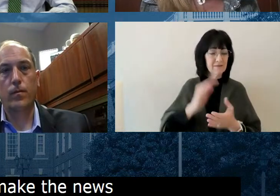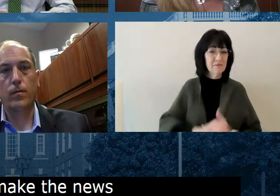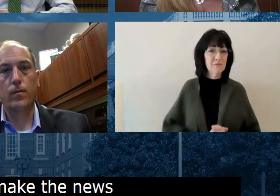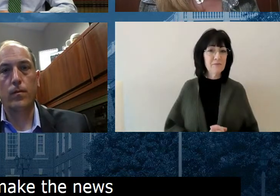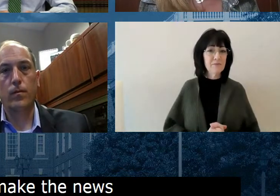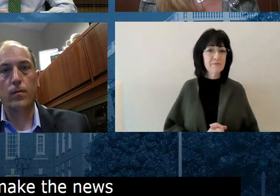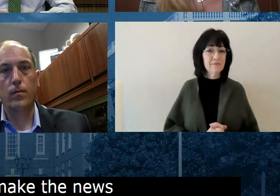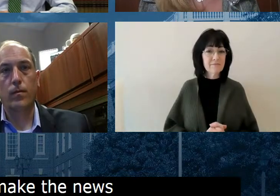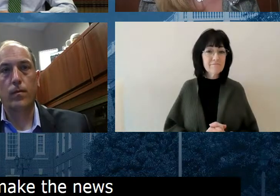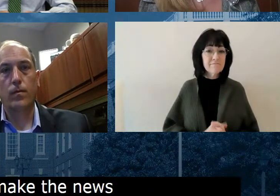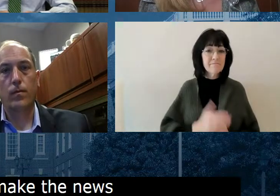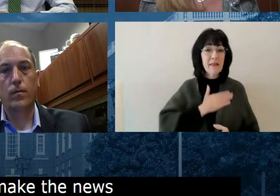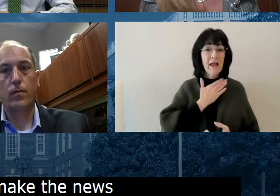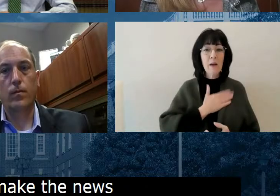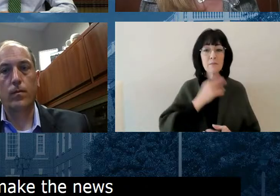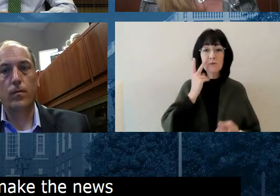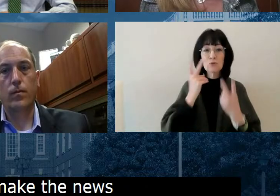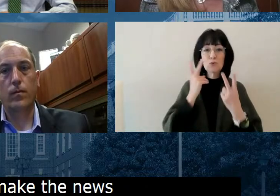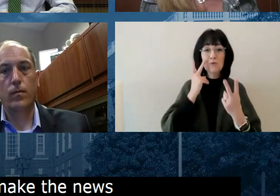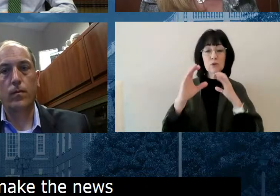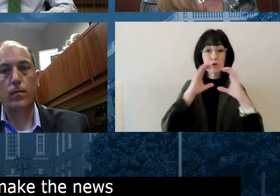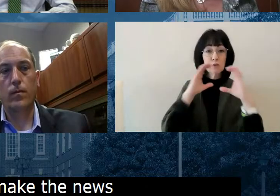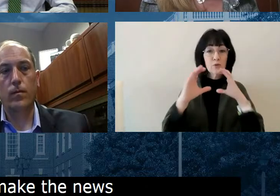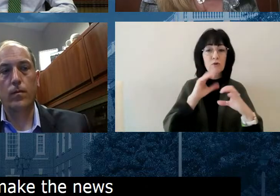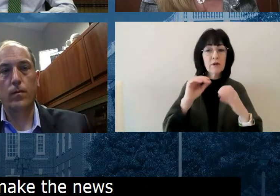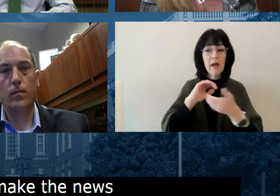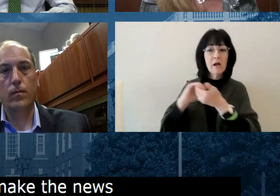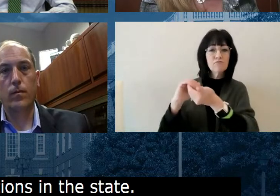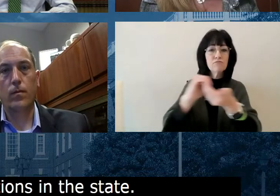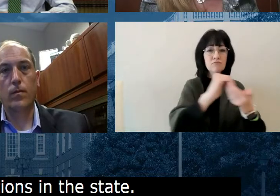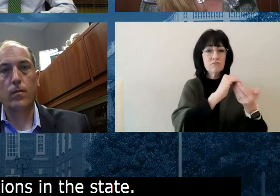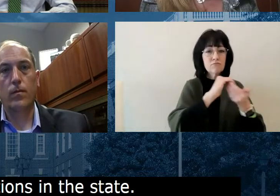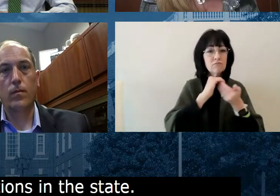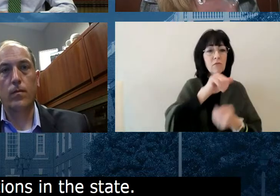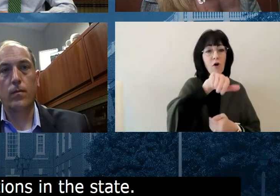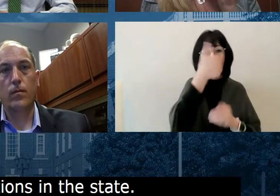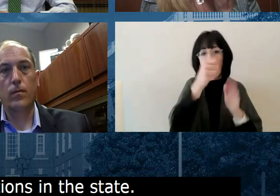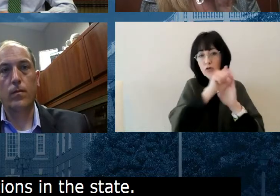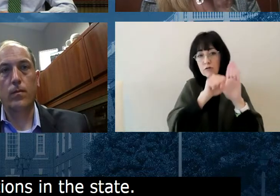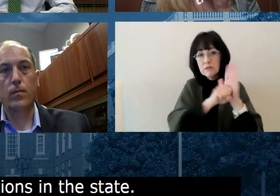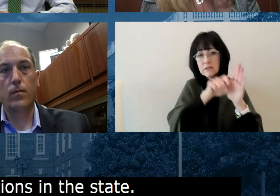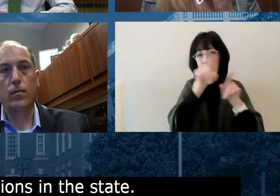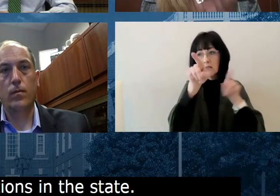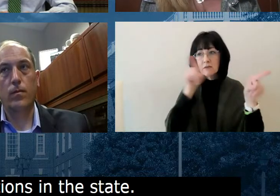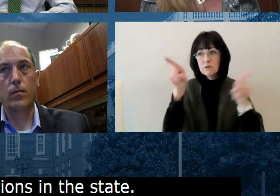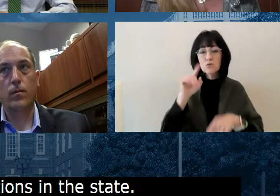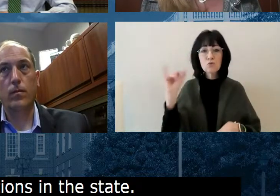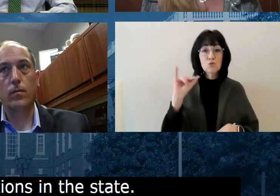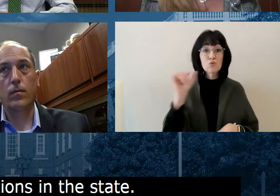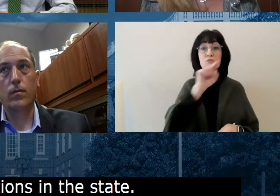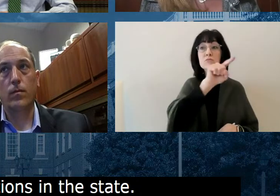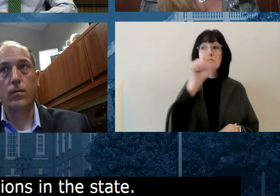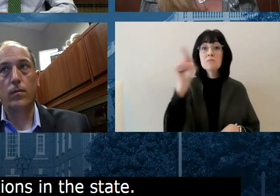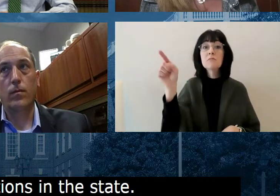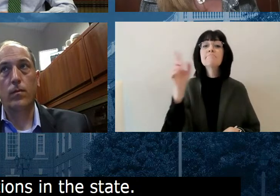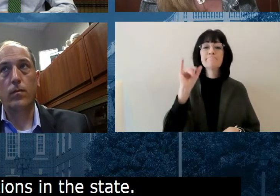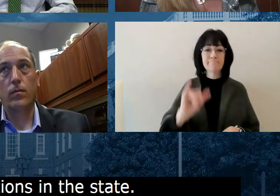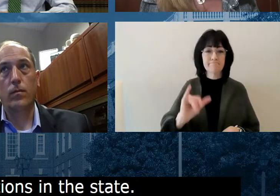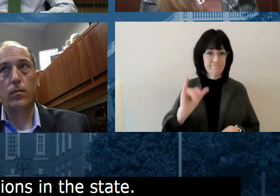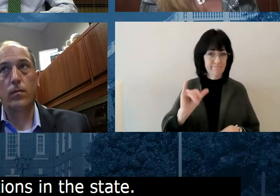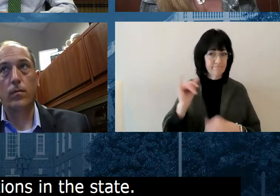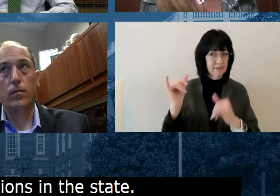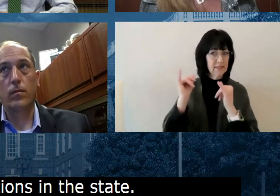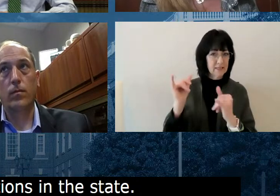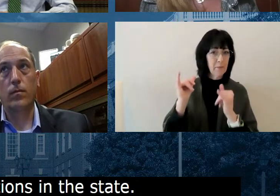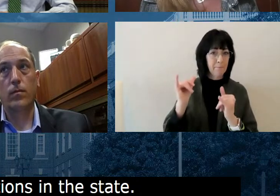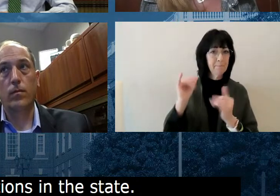communicating, collaborating with states in our region. They're seeing reduced cases as well. And you've heard